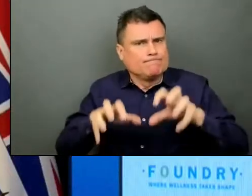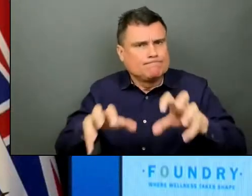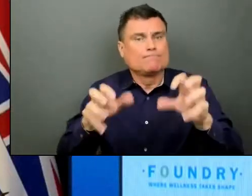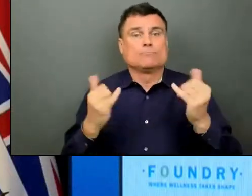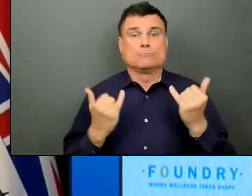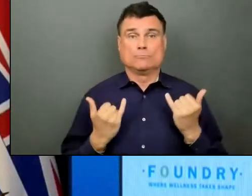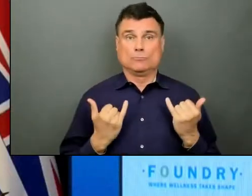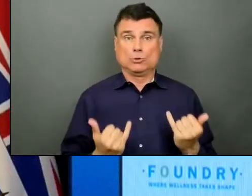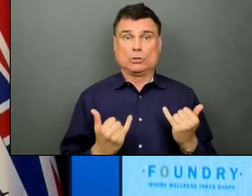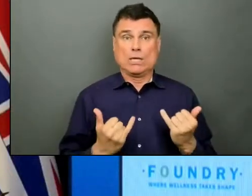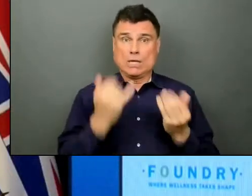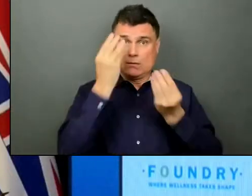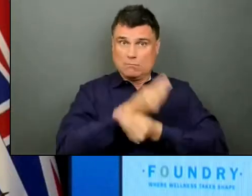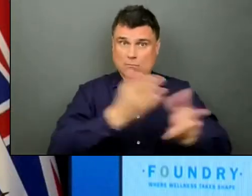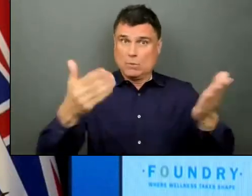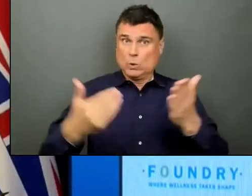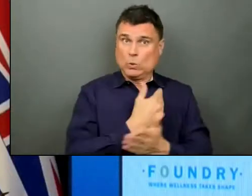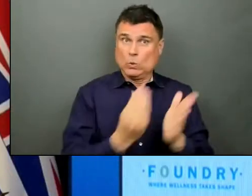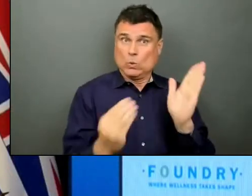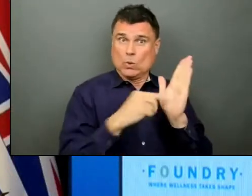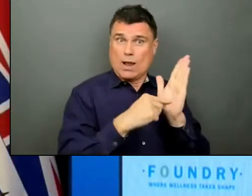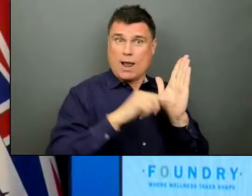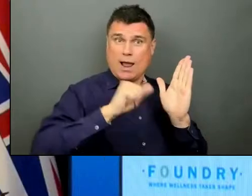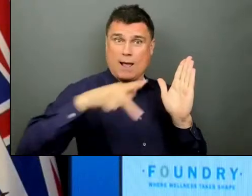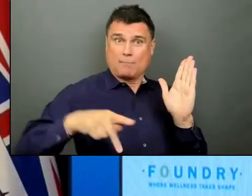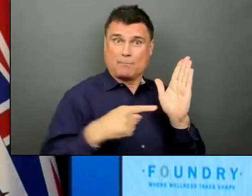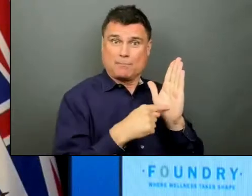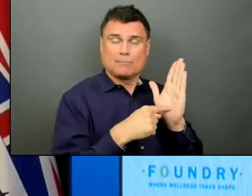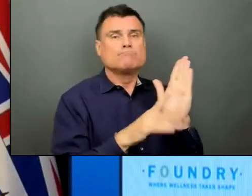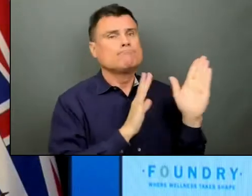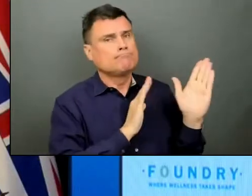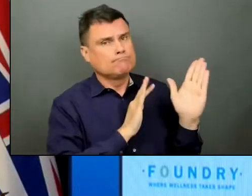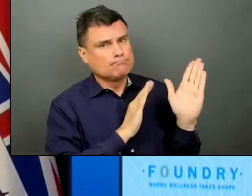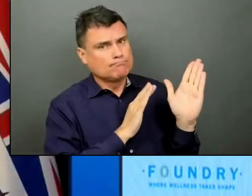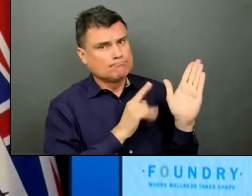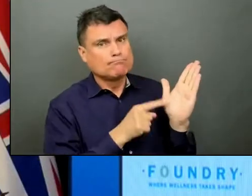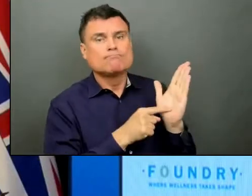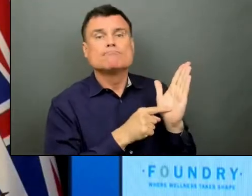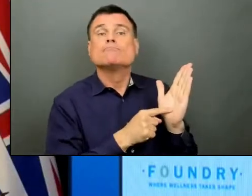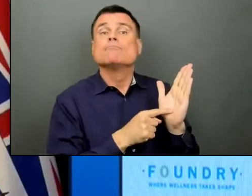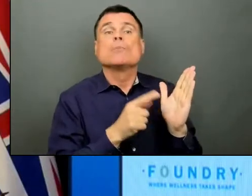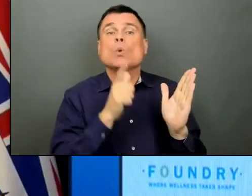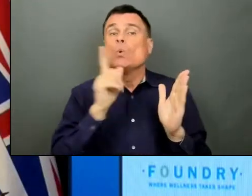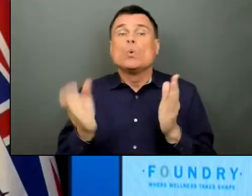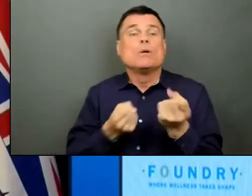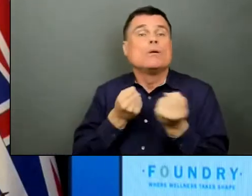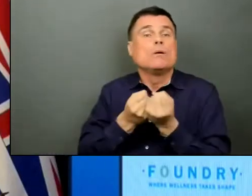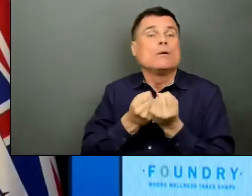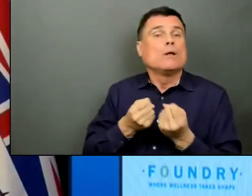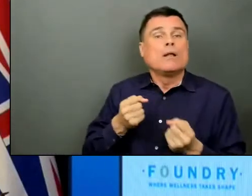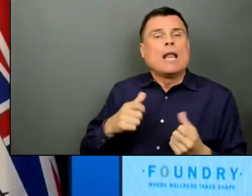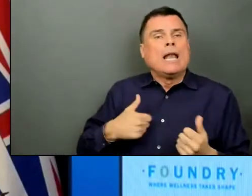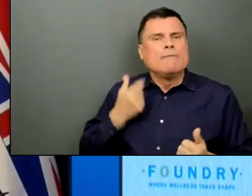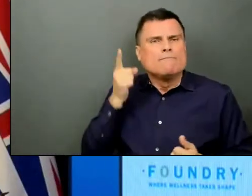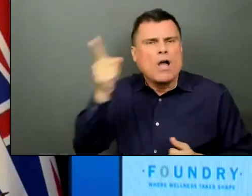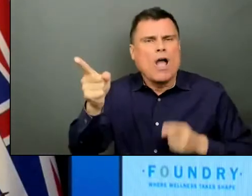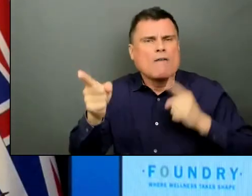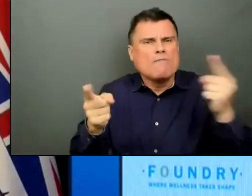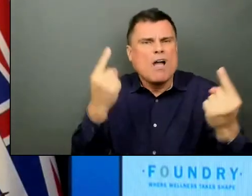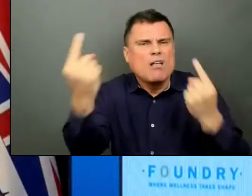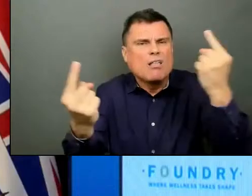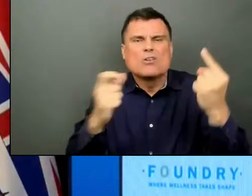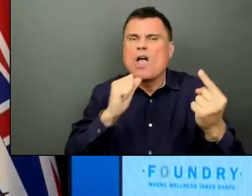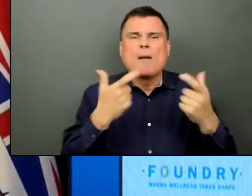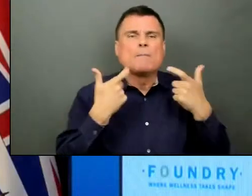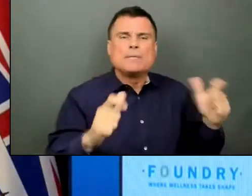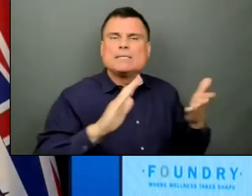especially those living in rural and remote areas of our province, the chance to seek and receive help and services